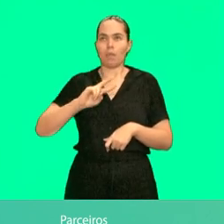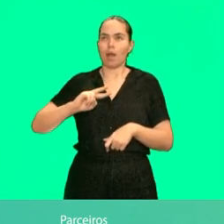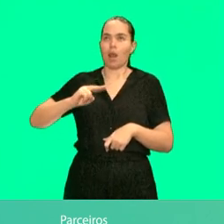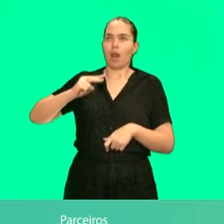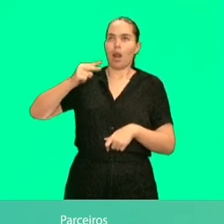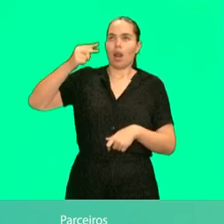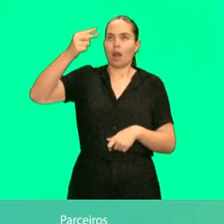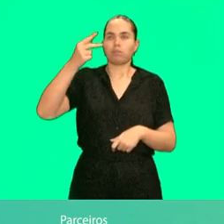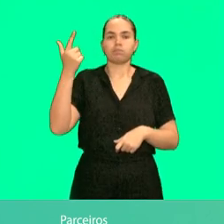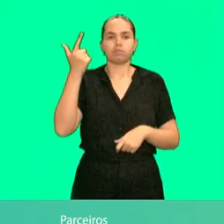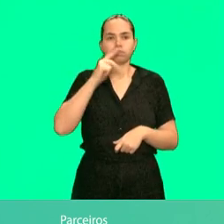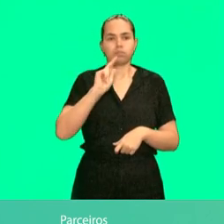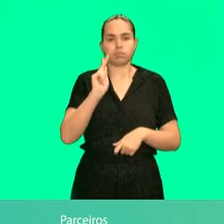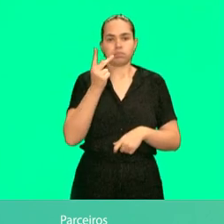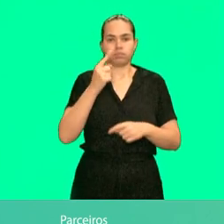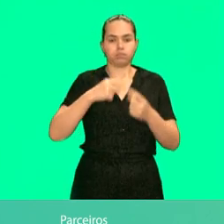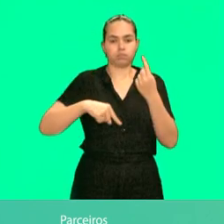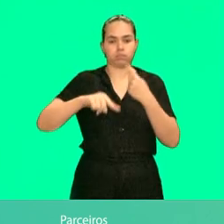5 to 15 trillion dollars will reach the market.